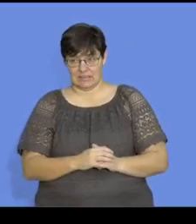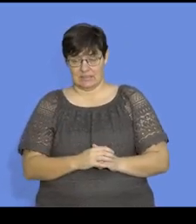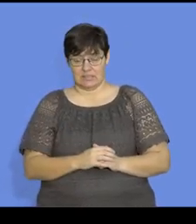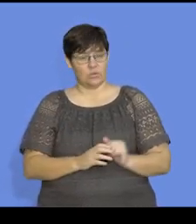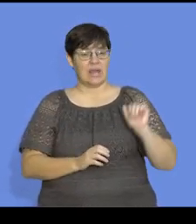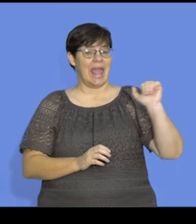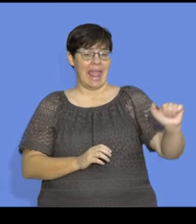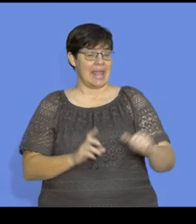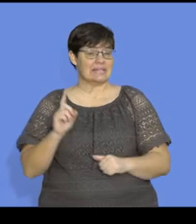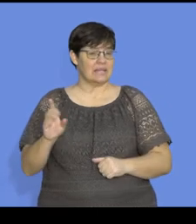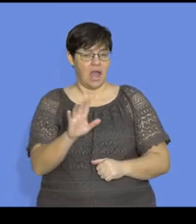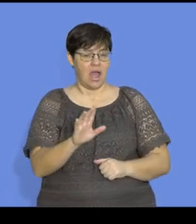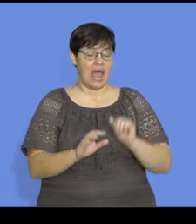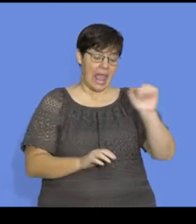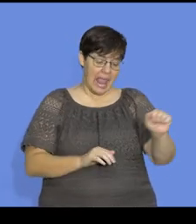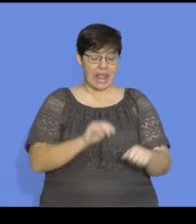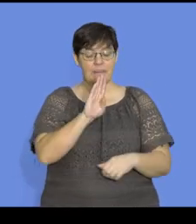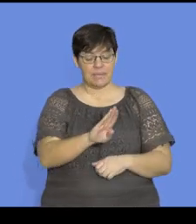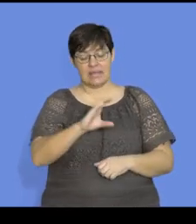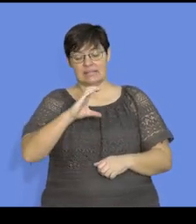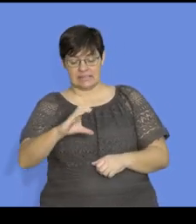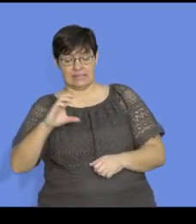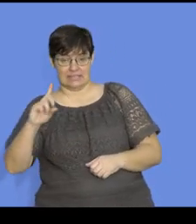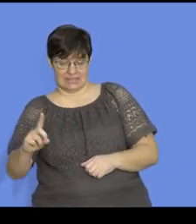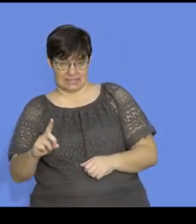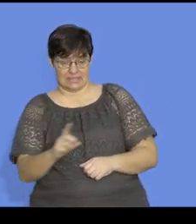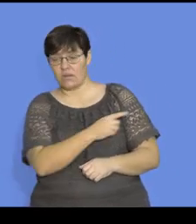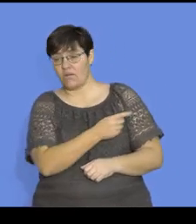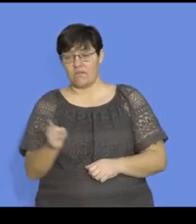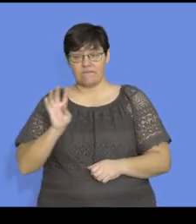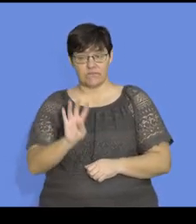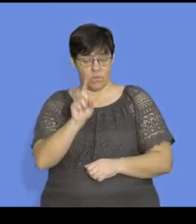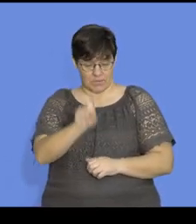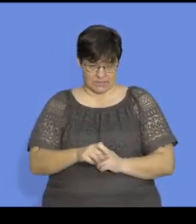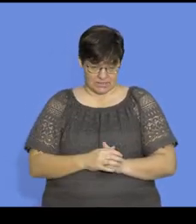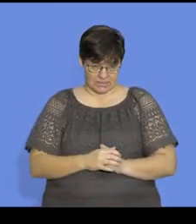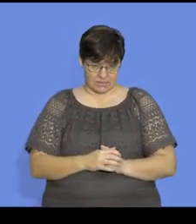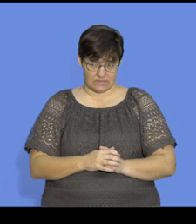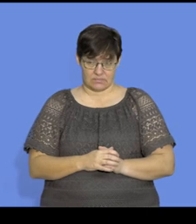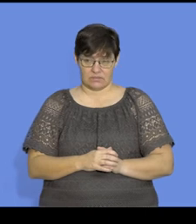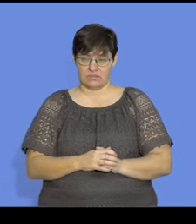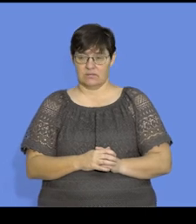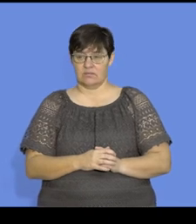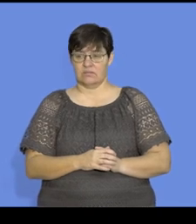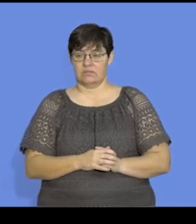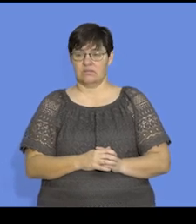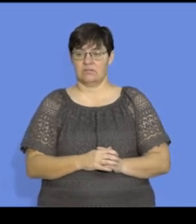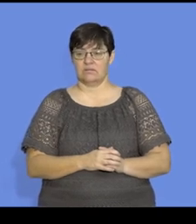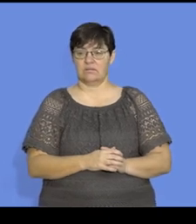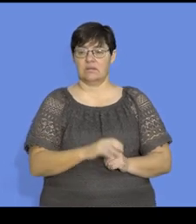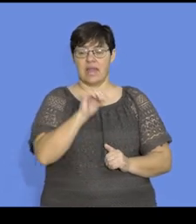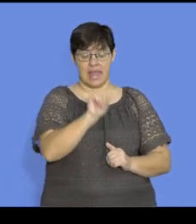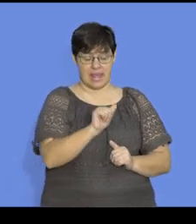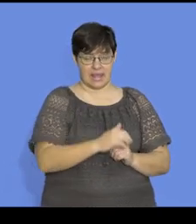just A and D. So A, B, C, and D. I'm going to label it on the diagram here. Number